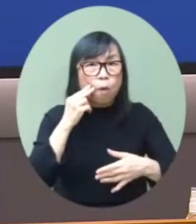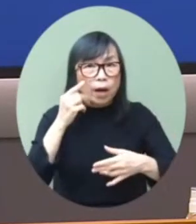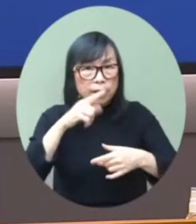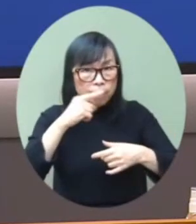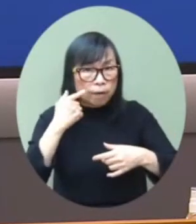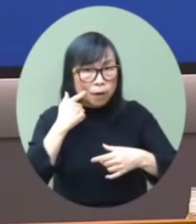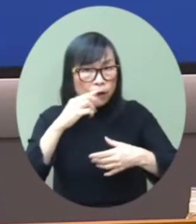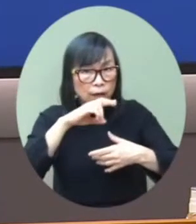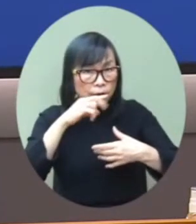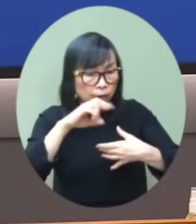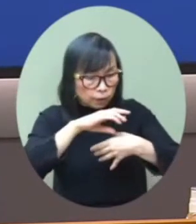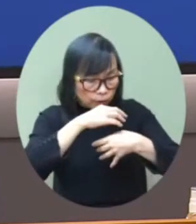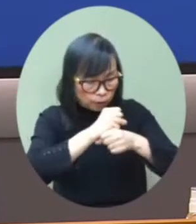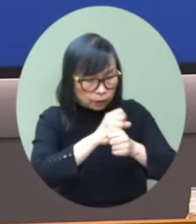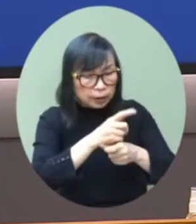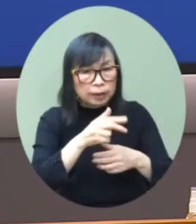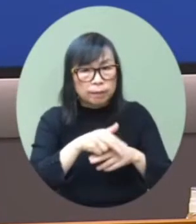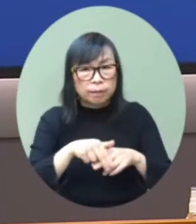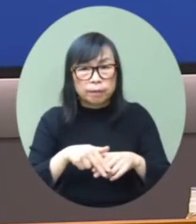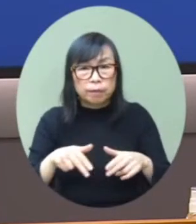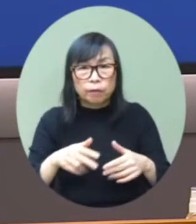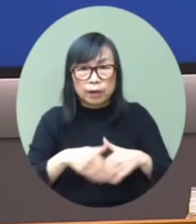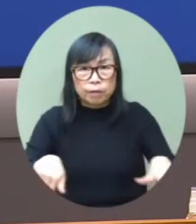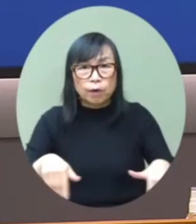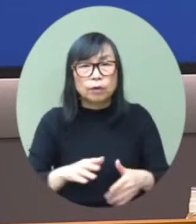For the RTD operations in Quang Phuc